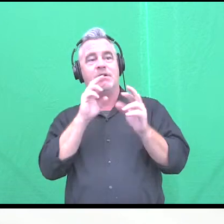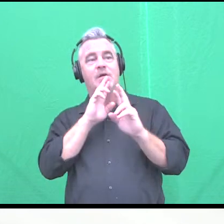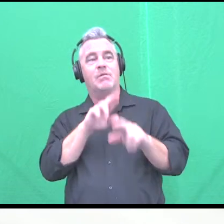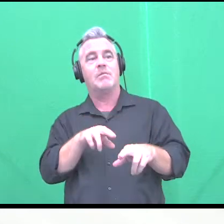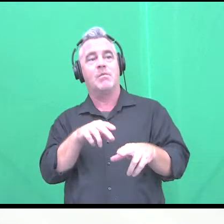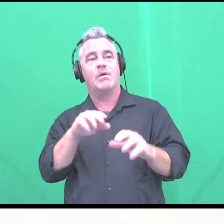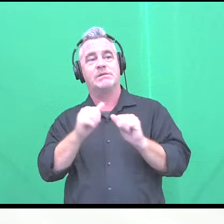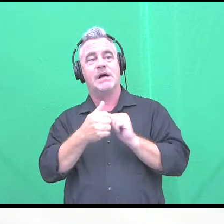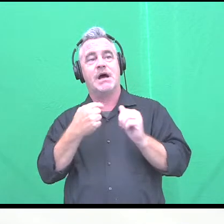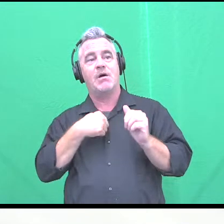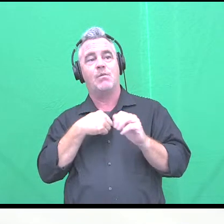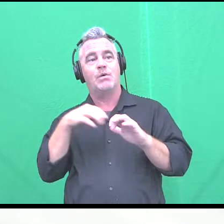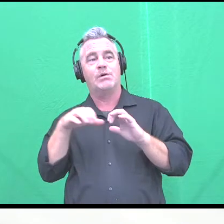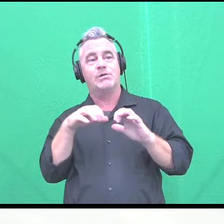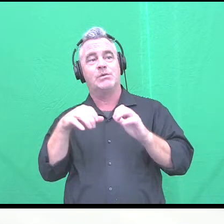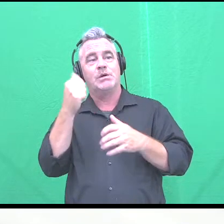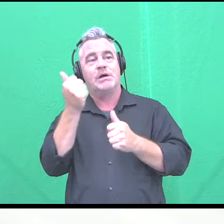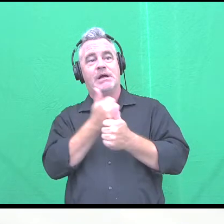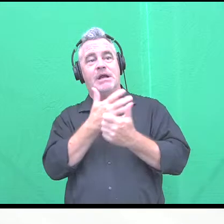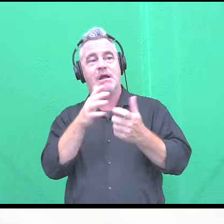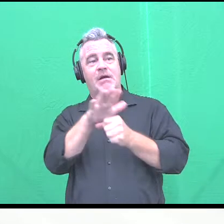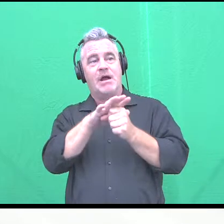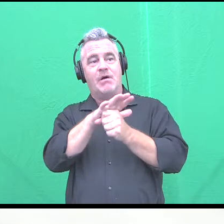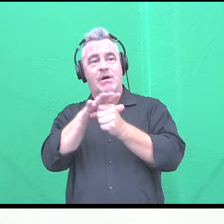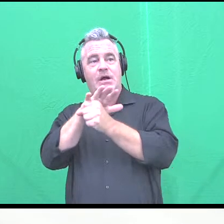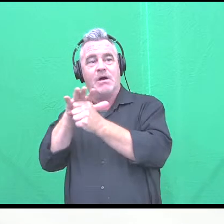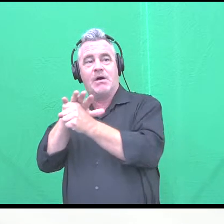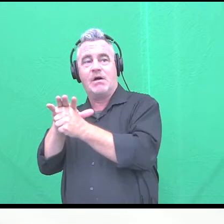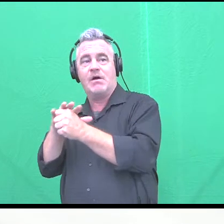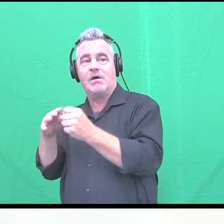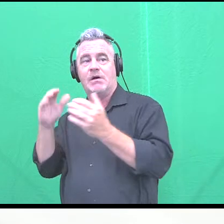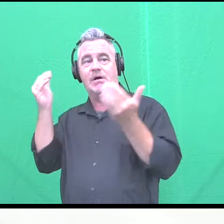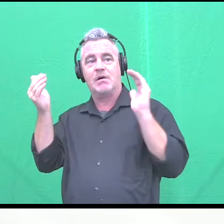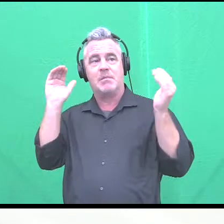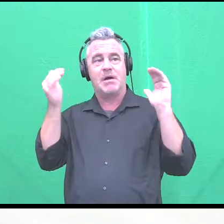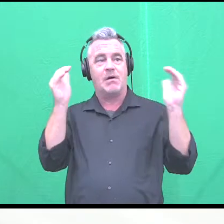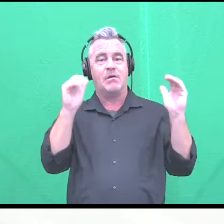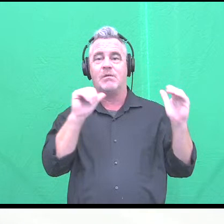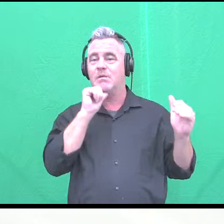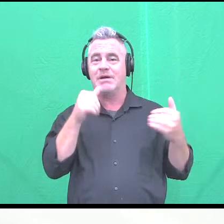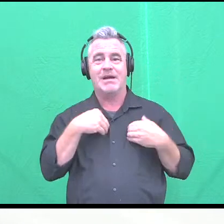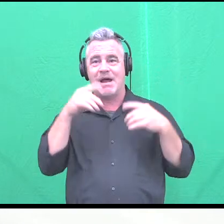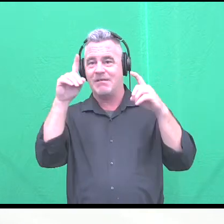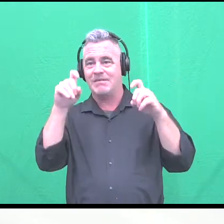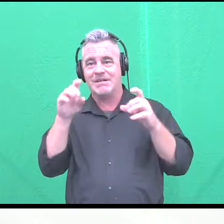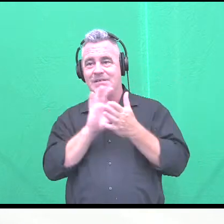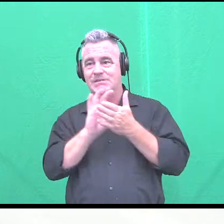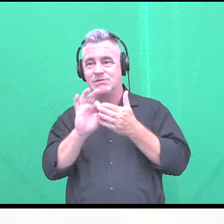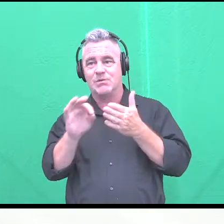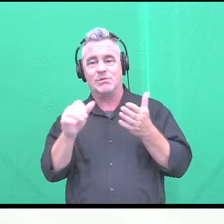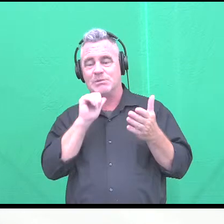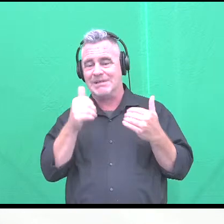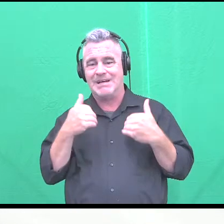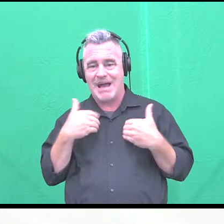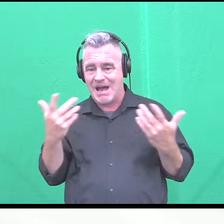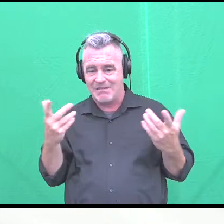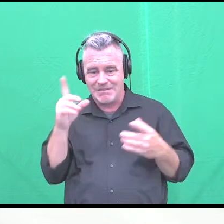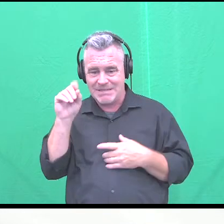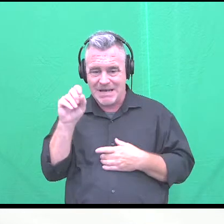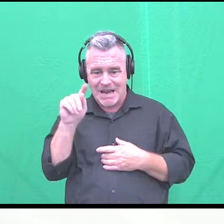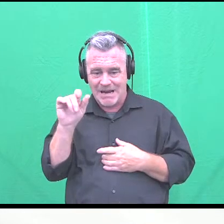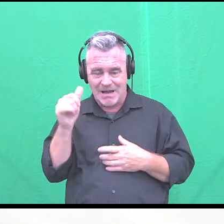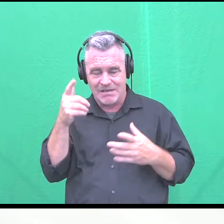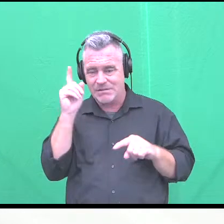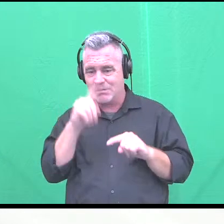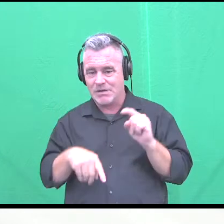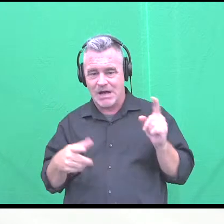we're doing in all the different areas and comparing it. We didn't have any test scores. I mean, we didn't have any of that. So we will be returning